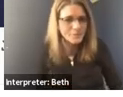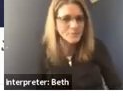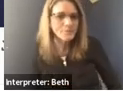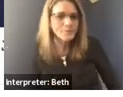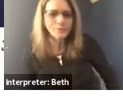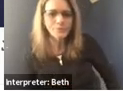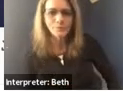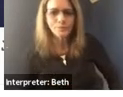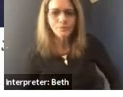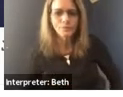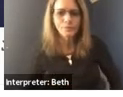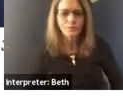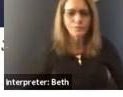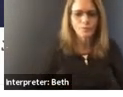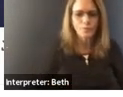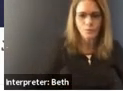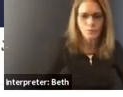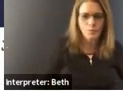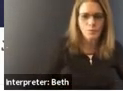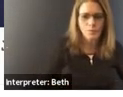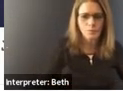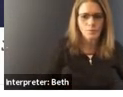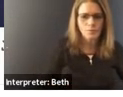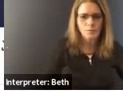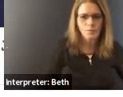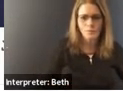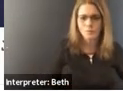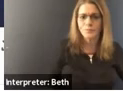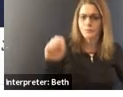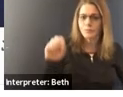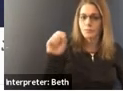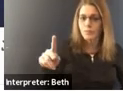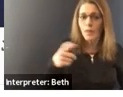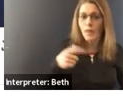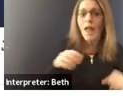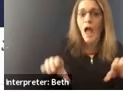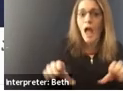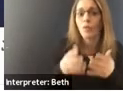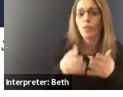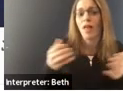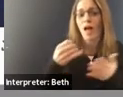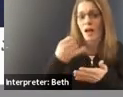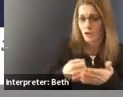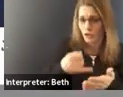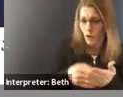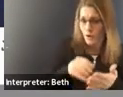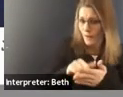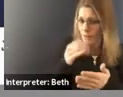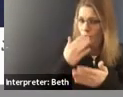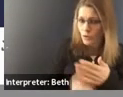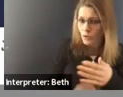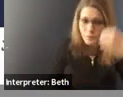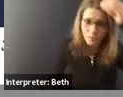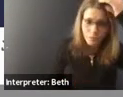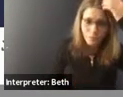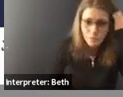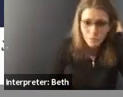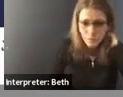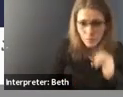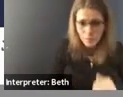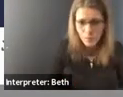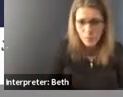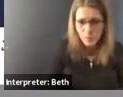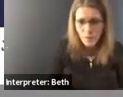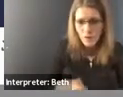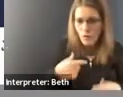And come on. Okay, I do a lot of drawing. That's good. All right. So I'm going to start with